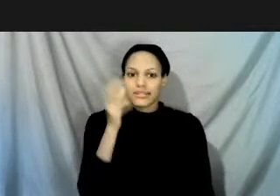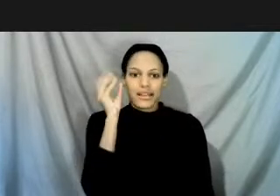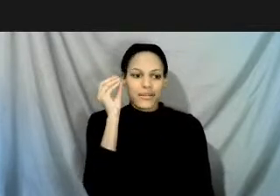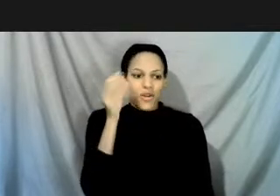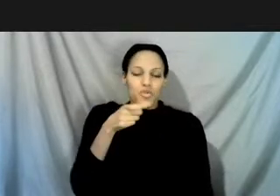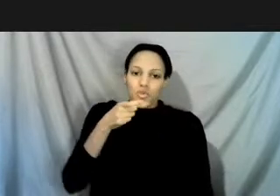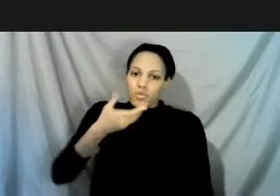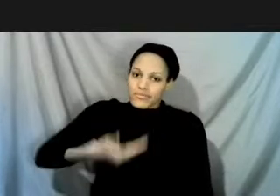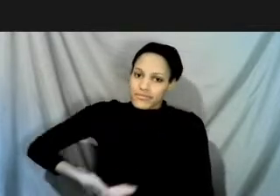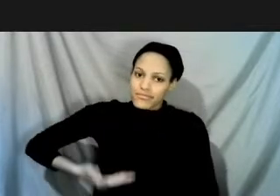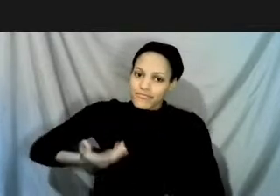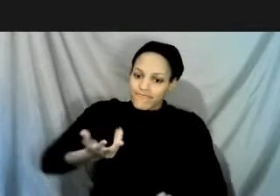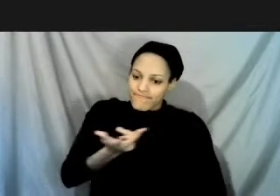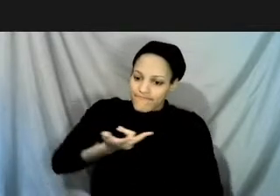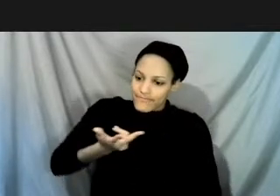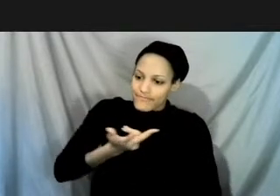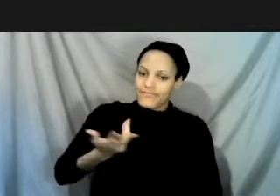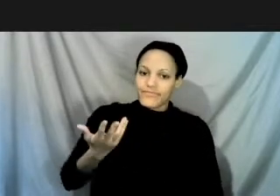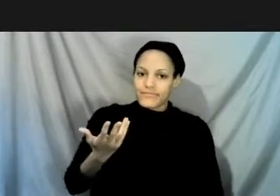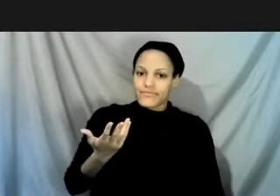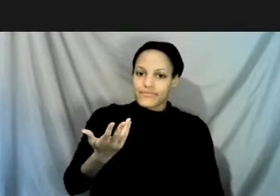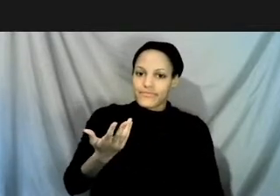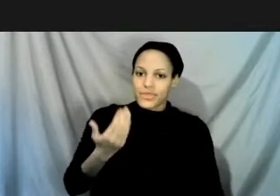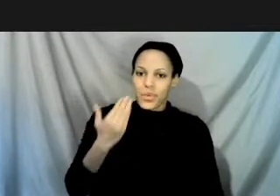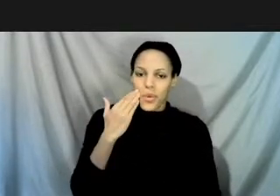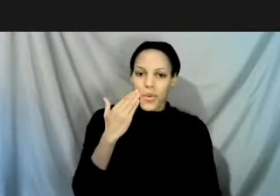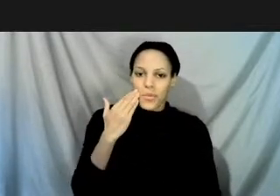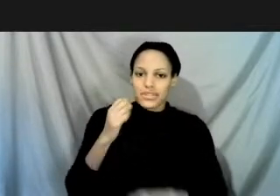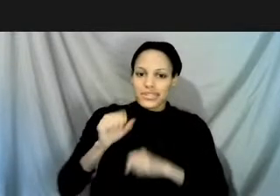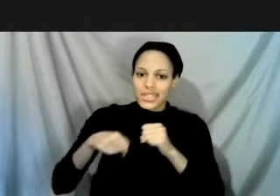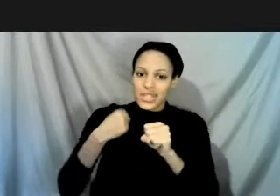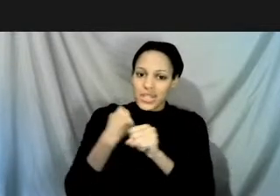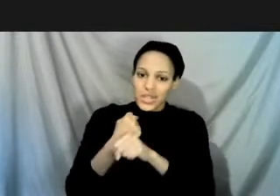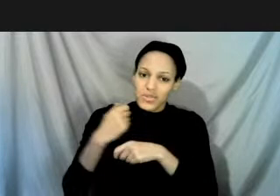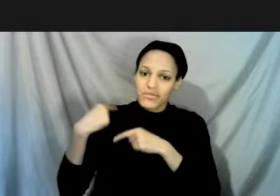transplants, or, you know,